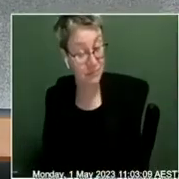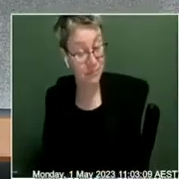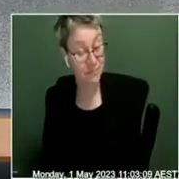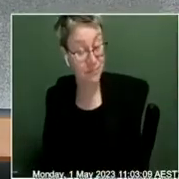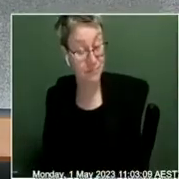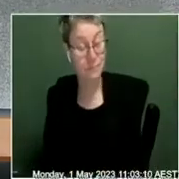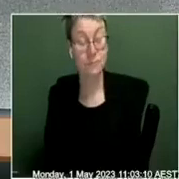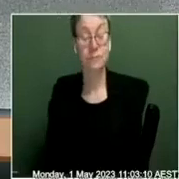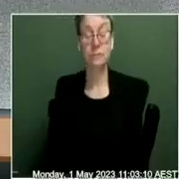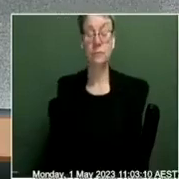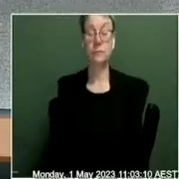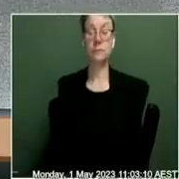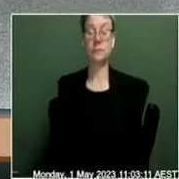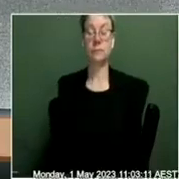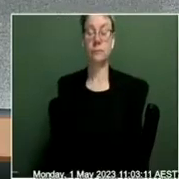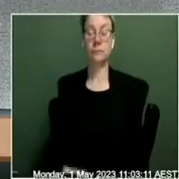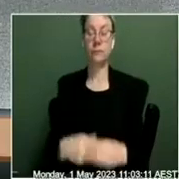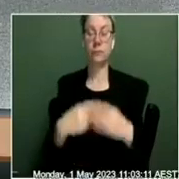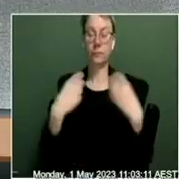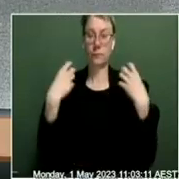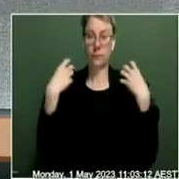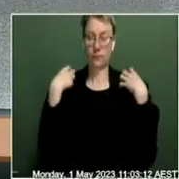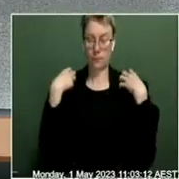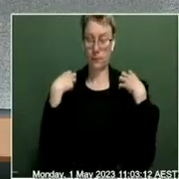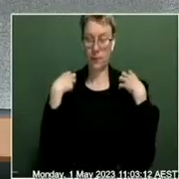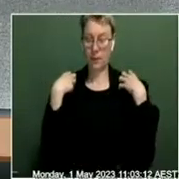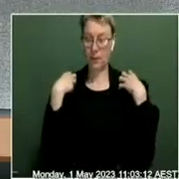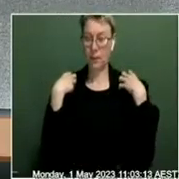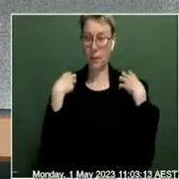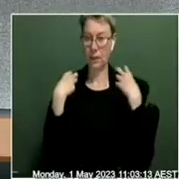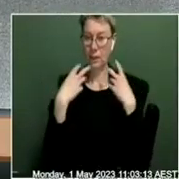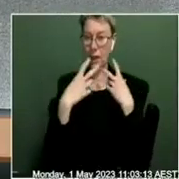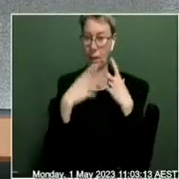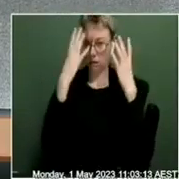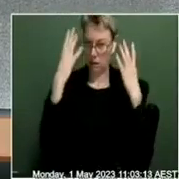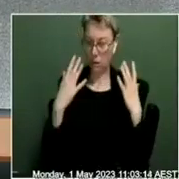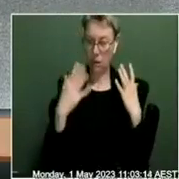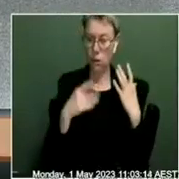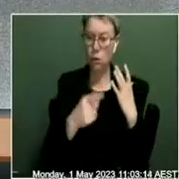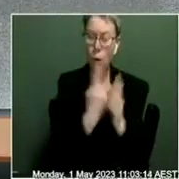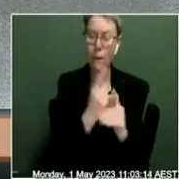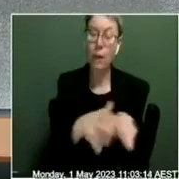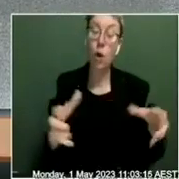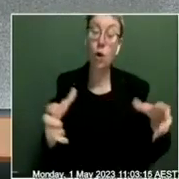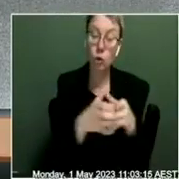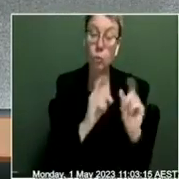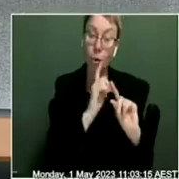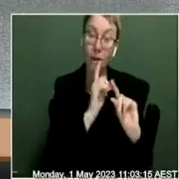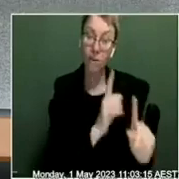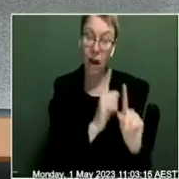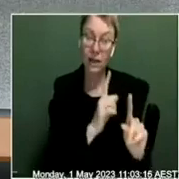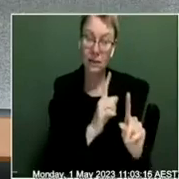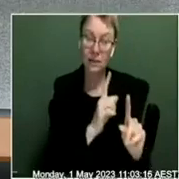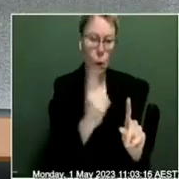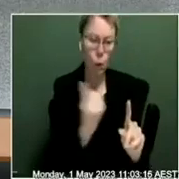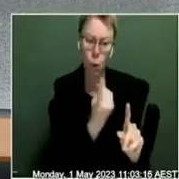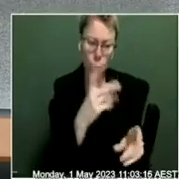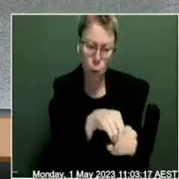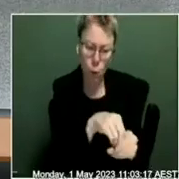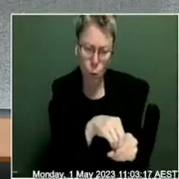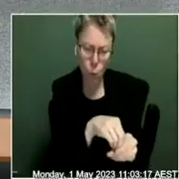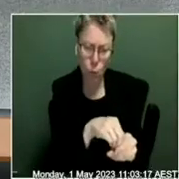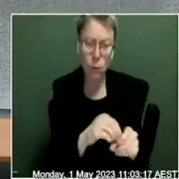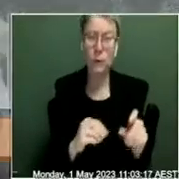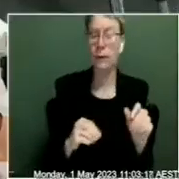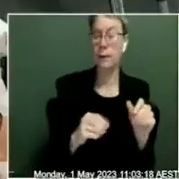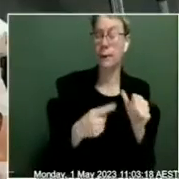It had four members. So it had Victorian Aboriginal Legal Service, so Narita Wade, had Helen Kennedy, who was at that stage working